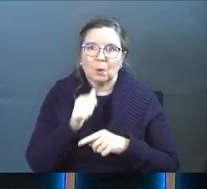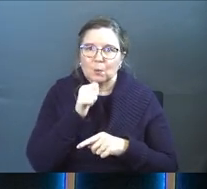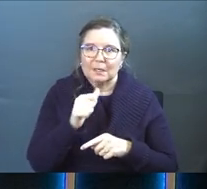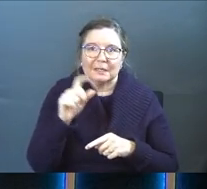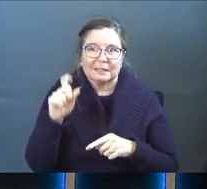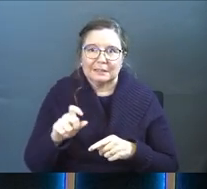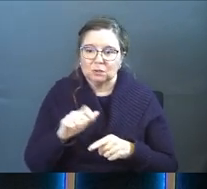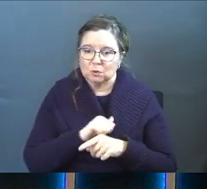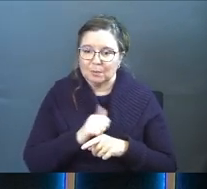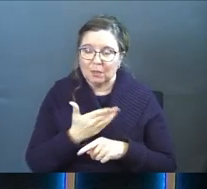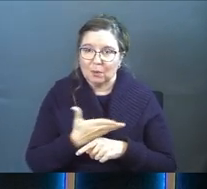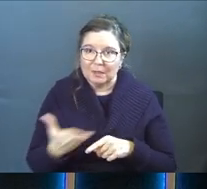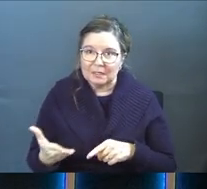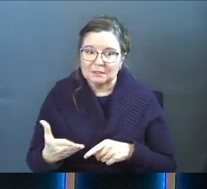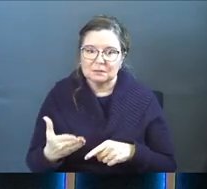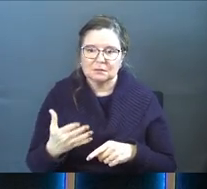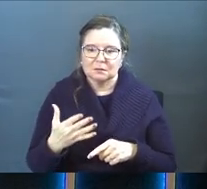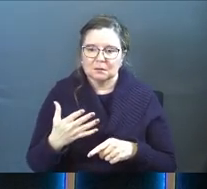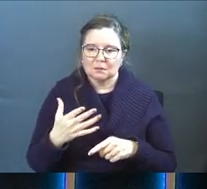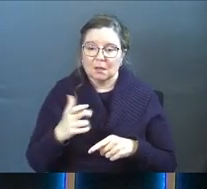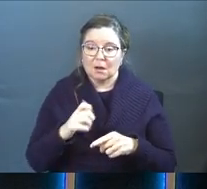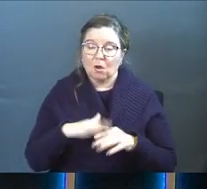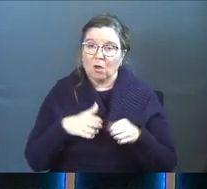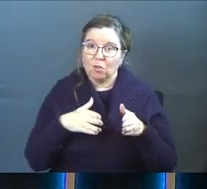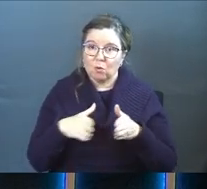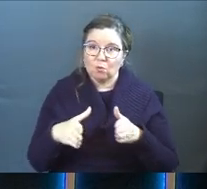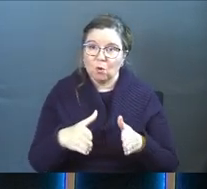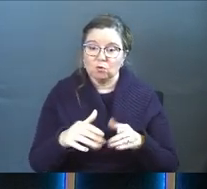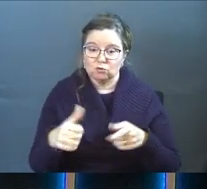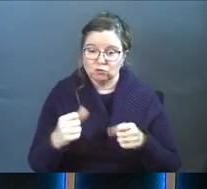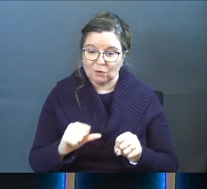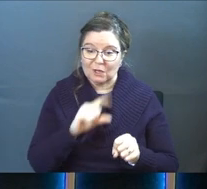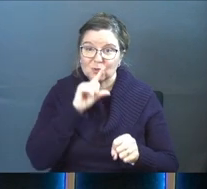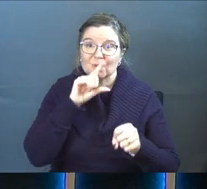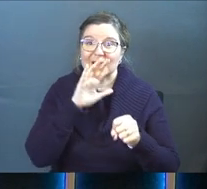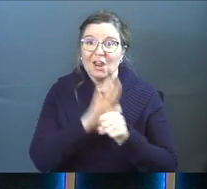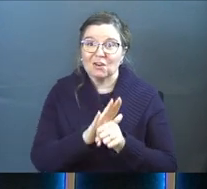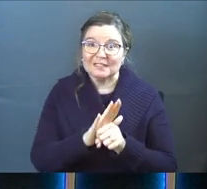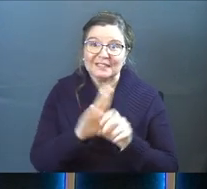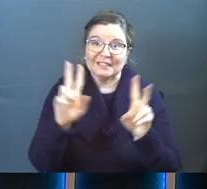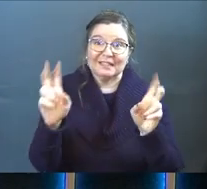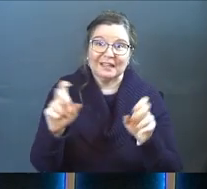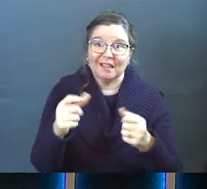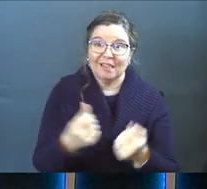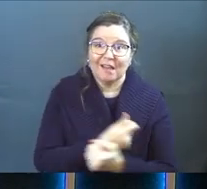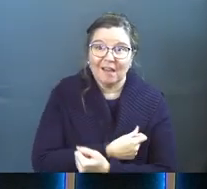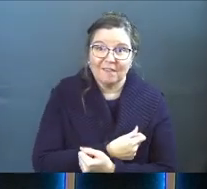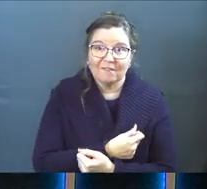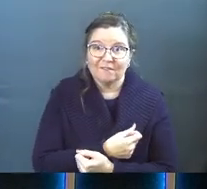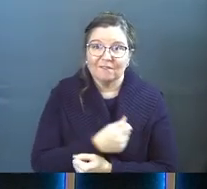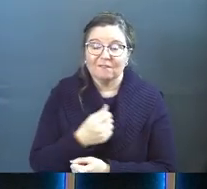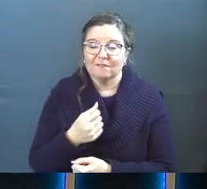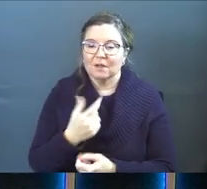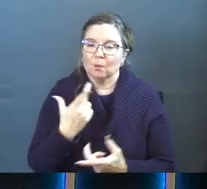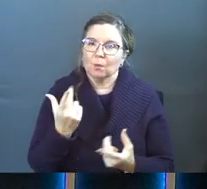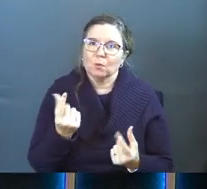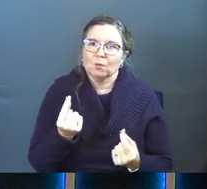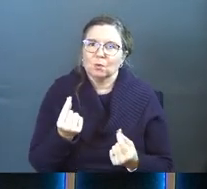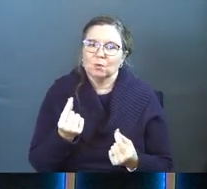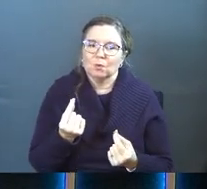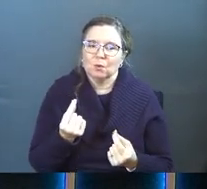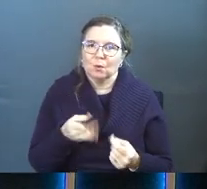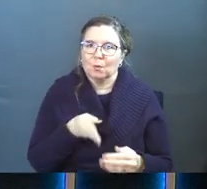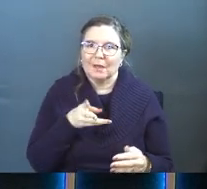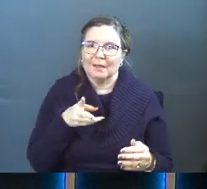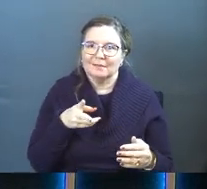didn't mean to practice those things. And on the road to trying to guarantee love, what we do is we